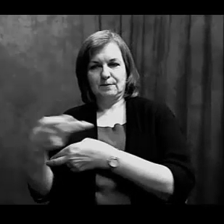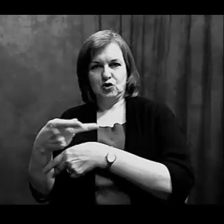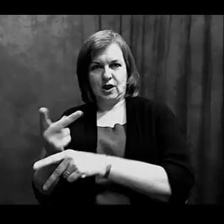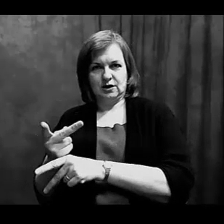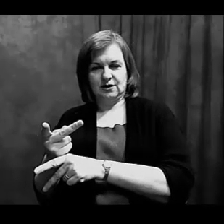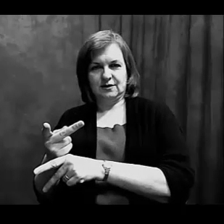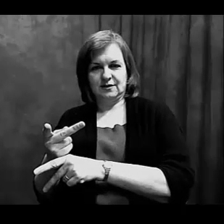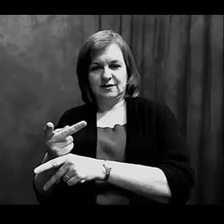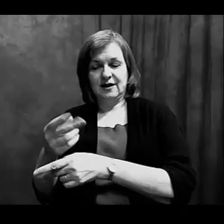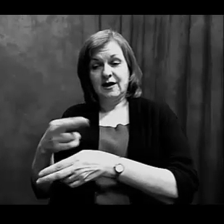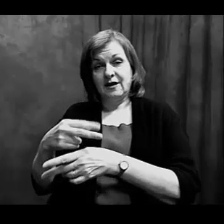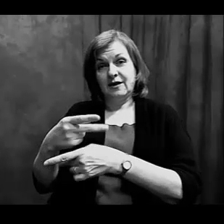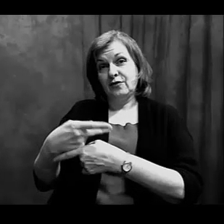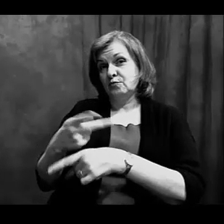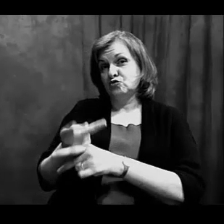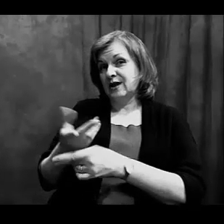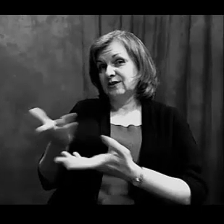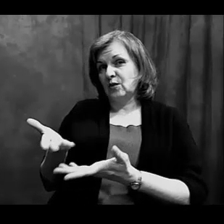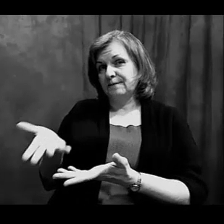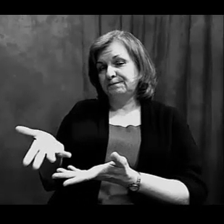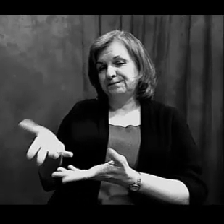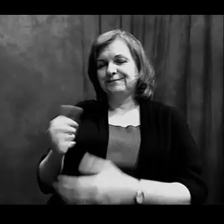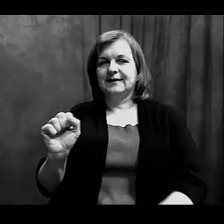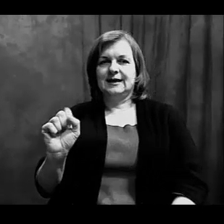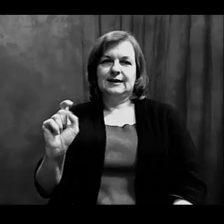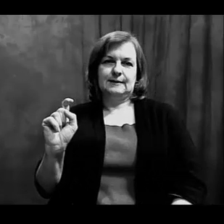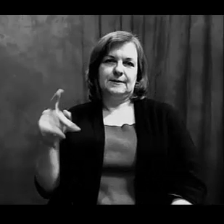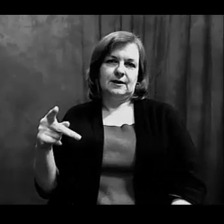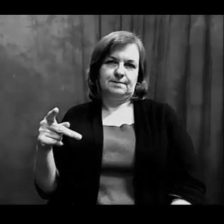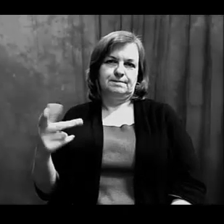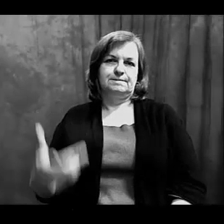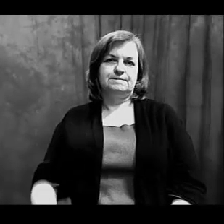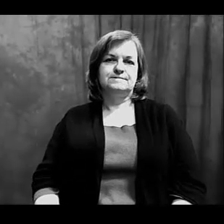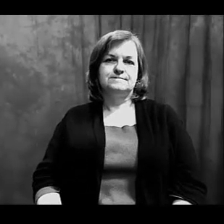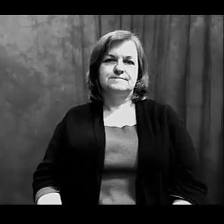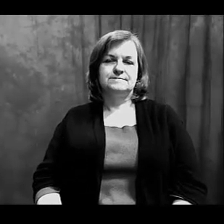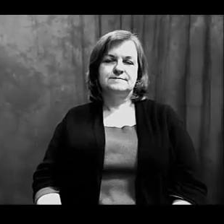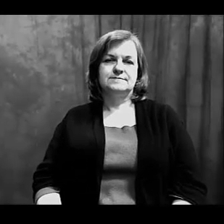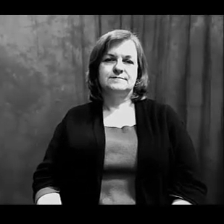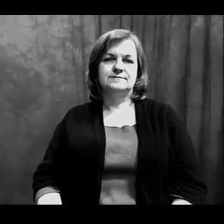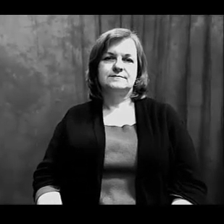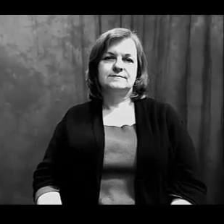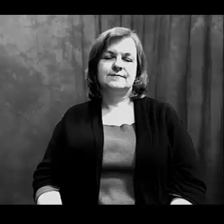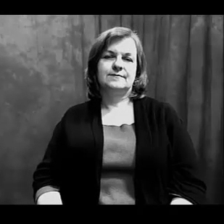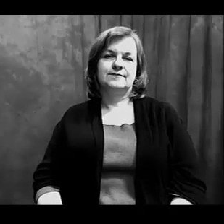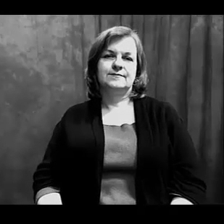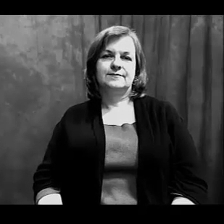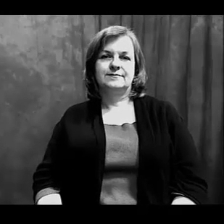in a product. And in this case, our product is ATP.